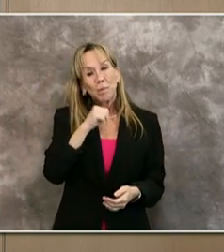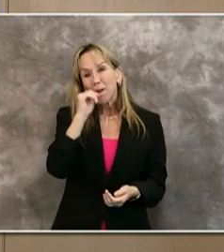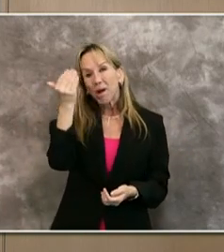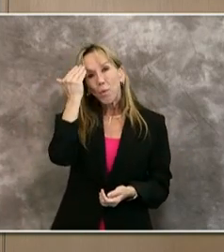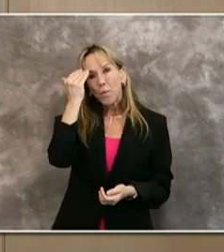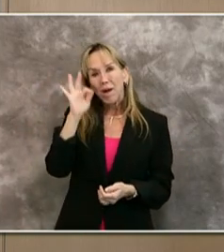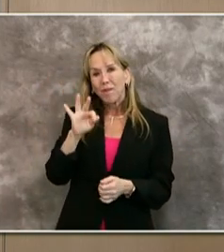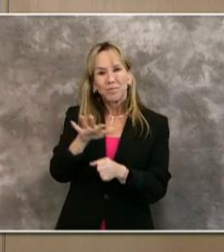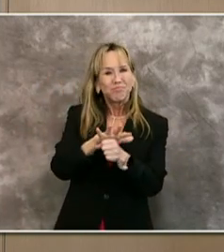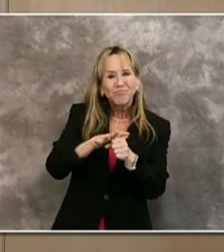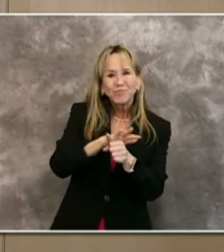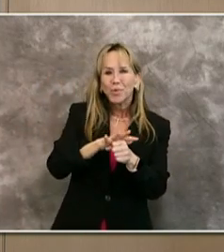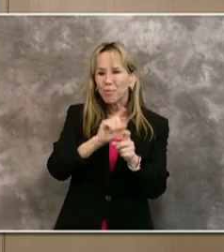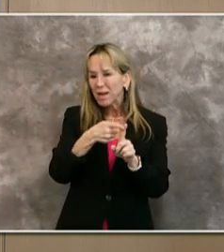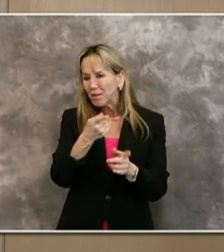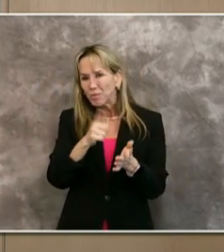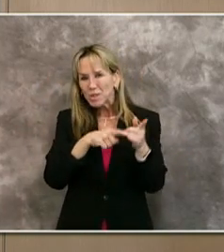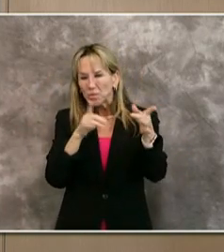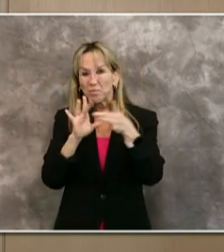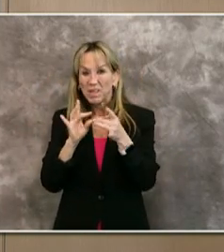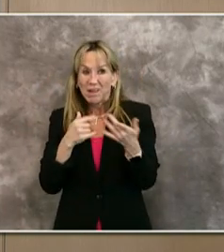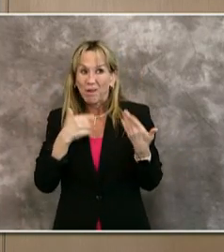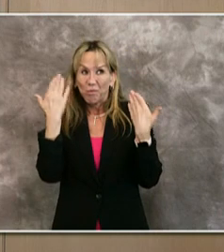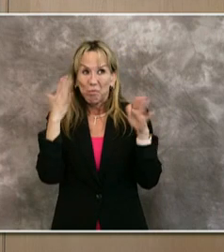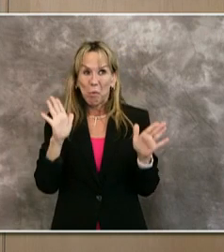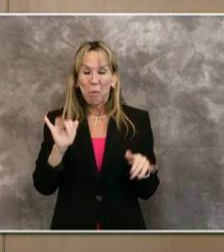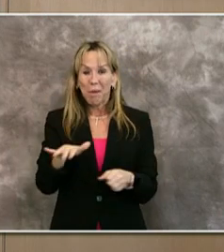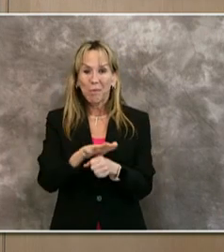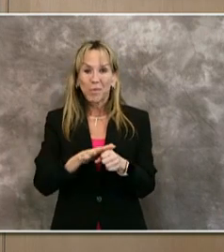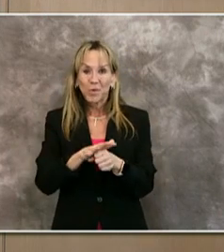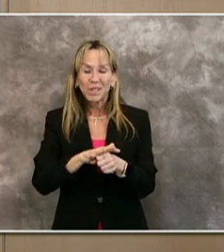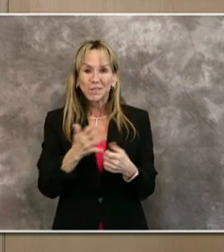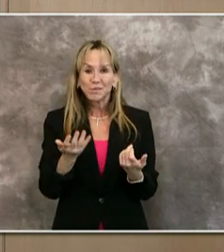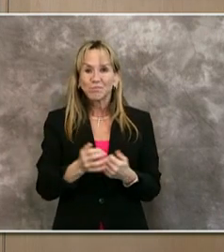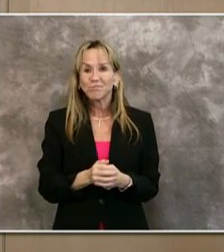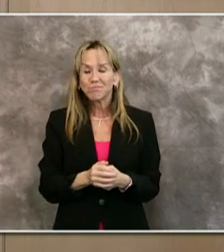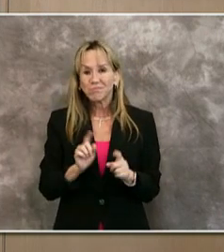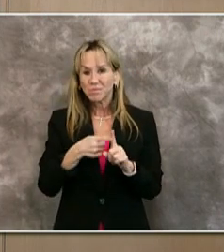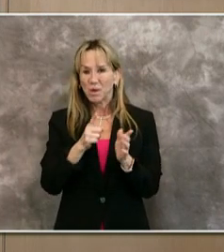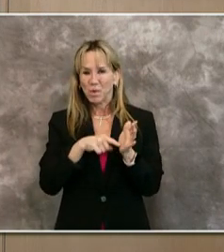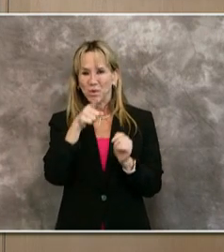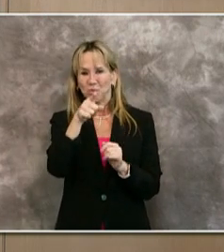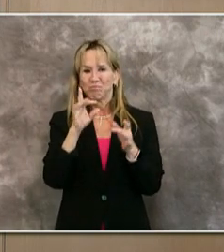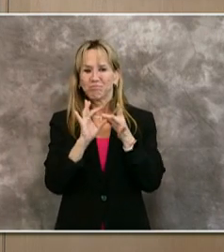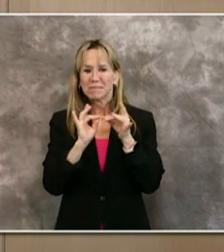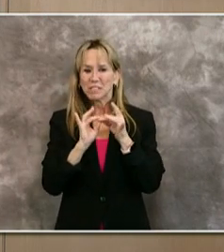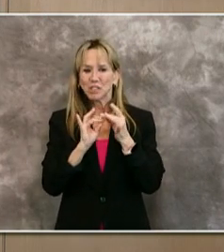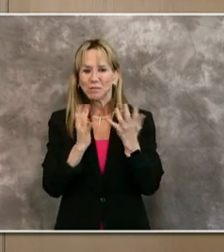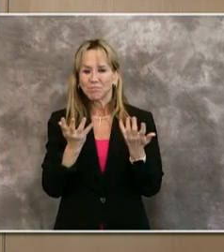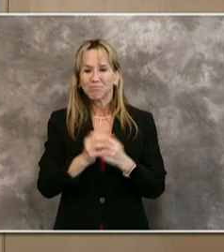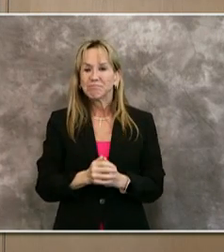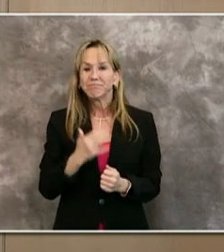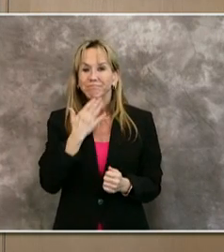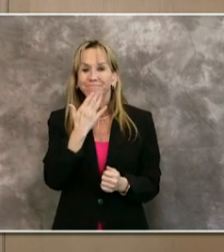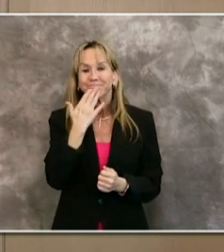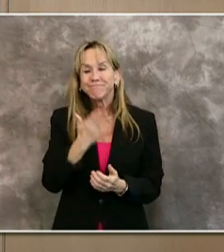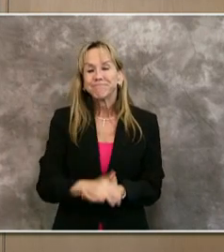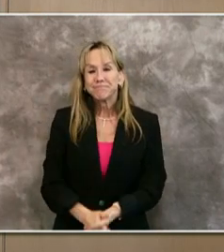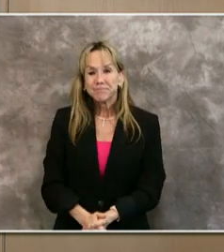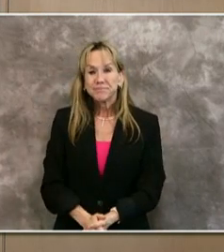specific location. Actually, I don't know the location, but the specific event that you noted. Thank you.